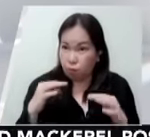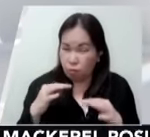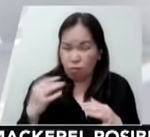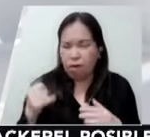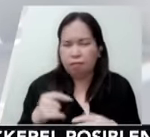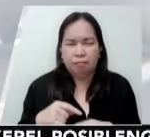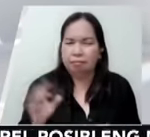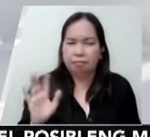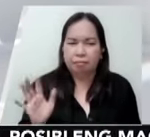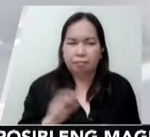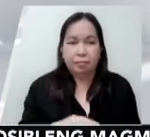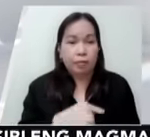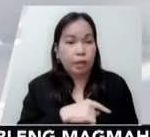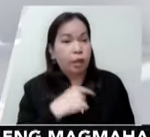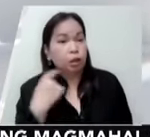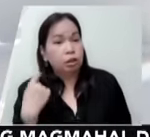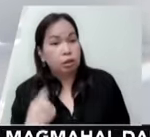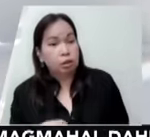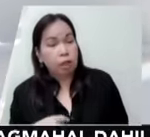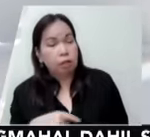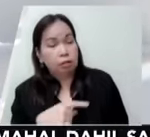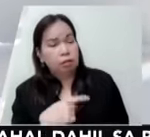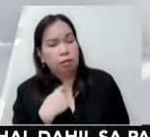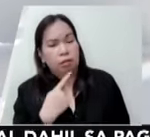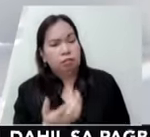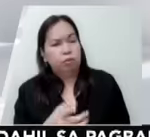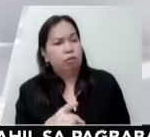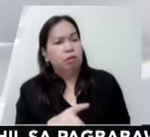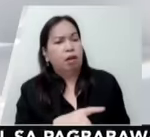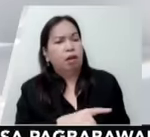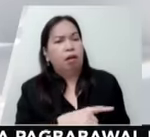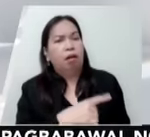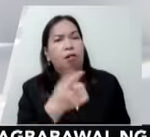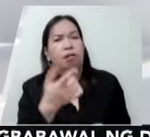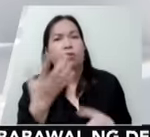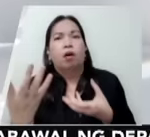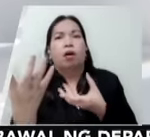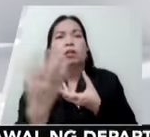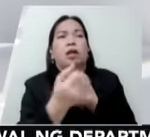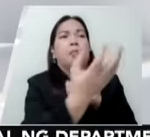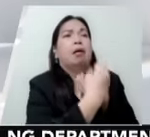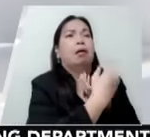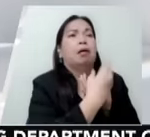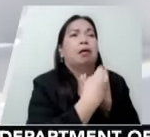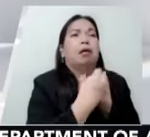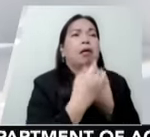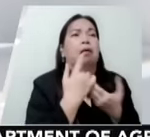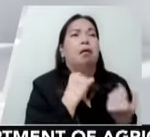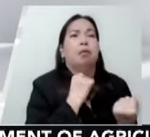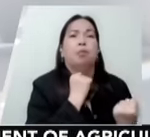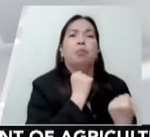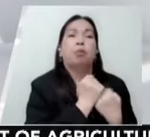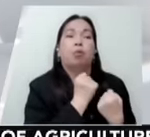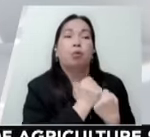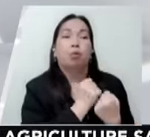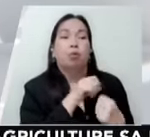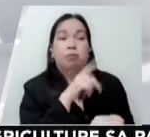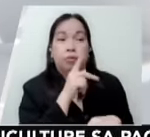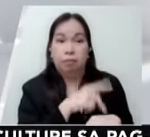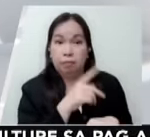raw kinakaladkad ng Pilipinas ang mga bansa sa labas ng rehiyon para back-upan ang pang-uudyok ng Pilipinas nang